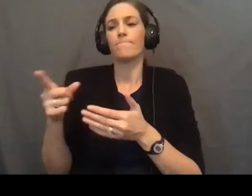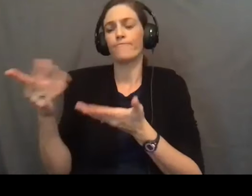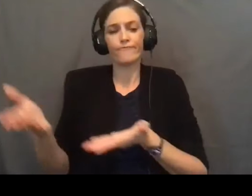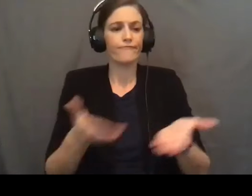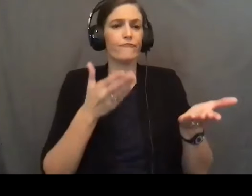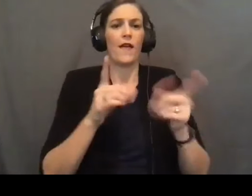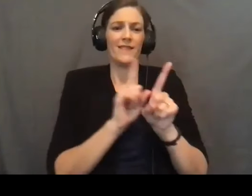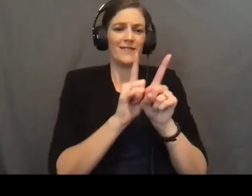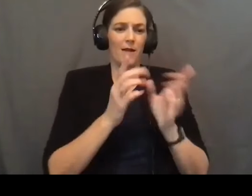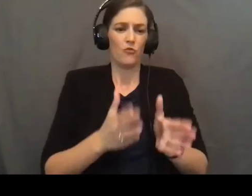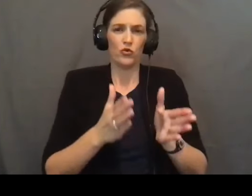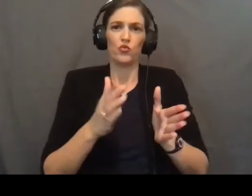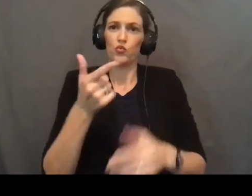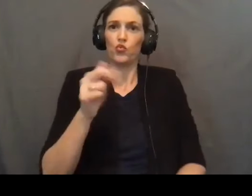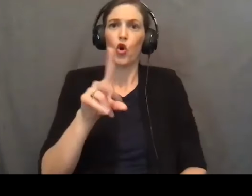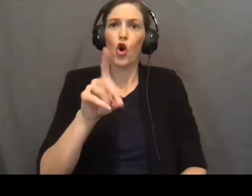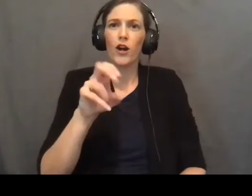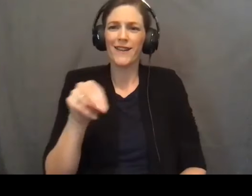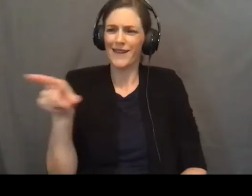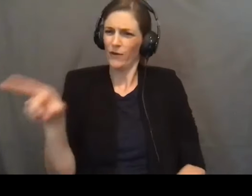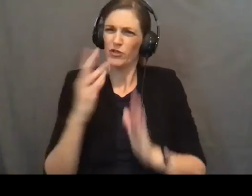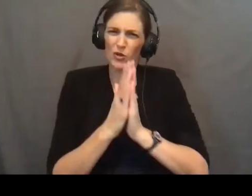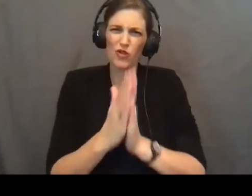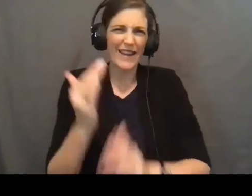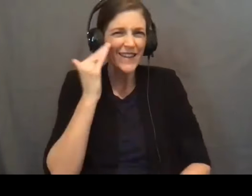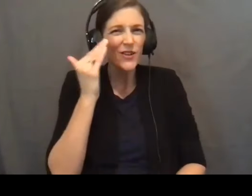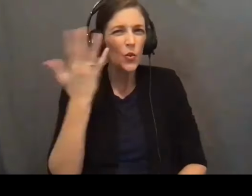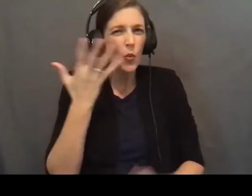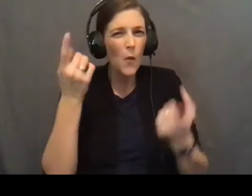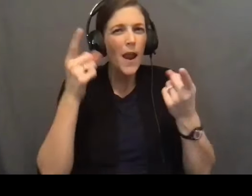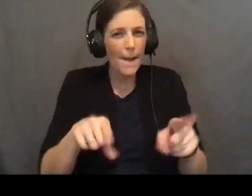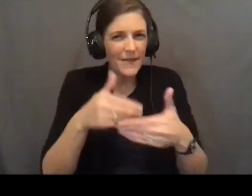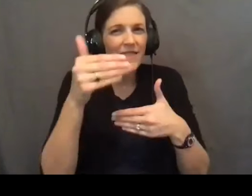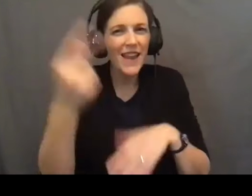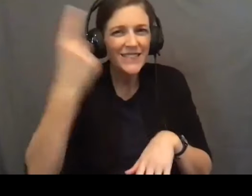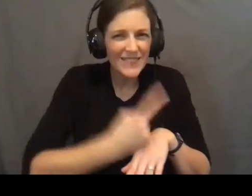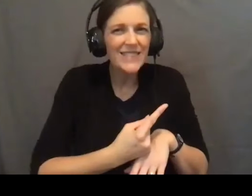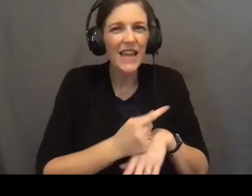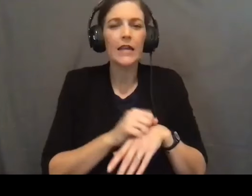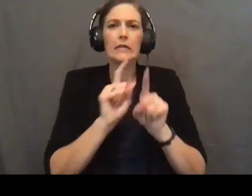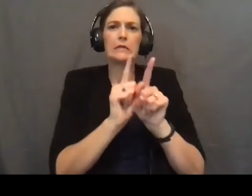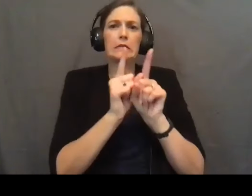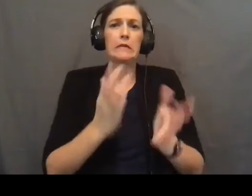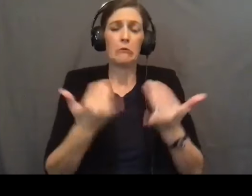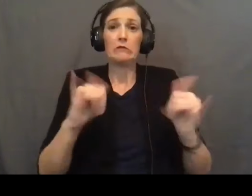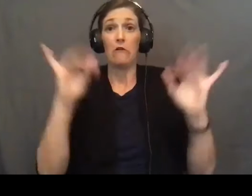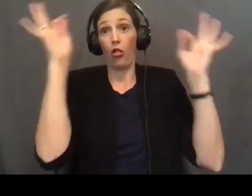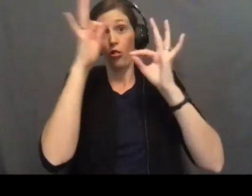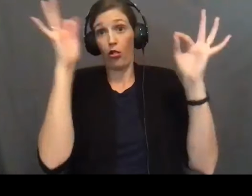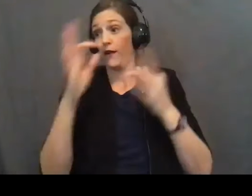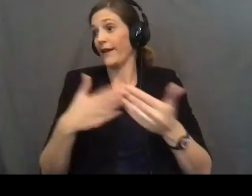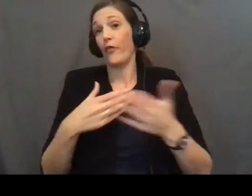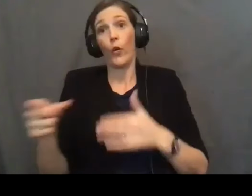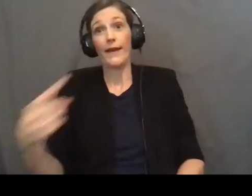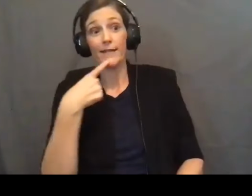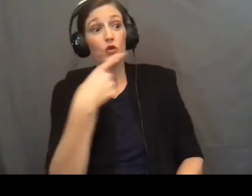garden and he was praying. He knew what was coming the next day. His disciples were still kind of clueless, even though he told them